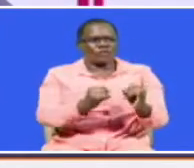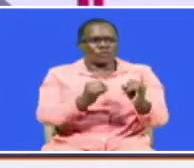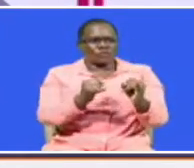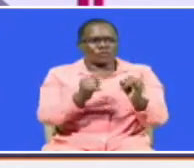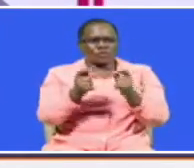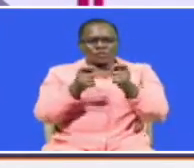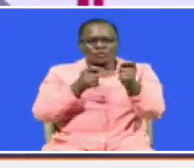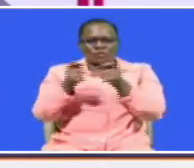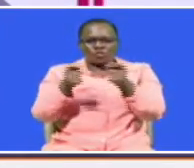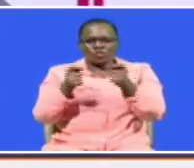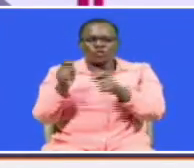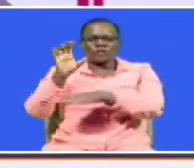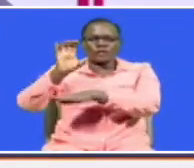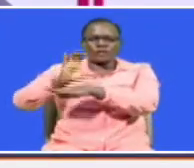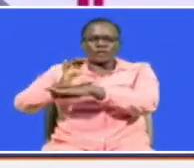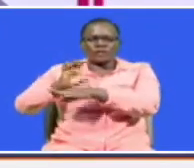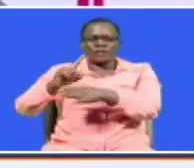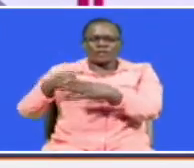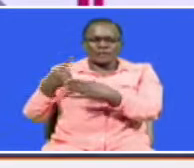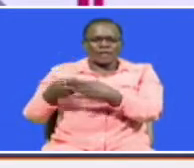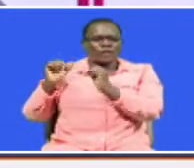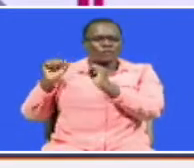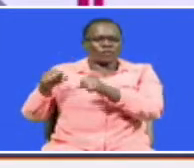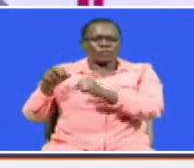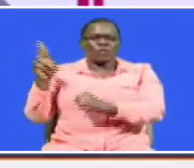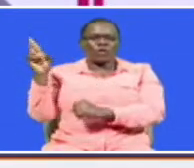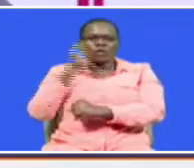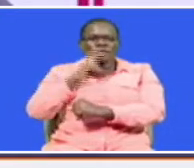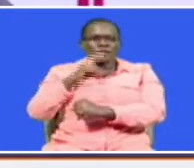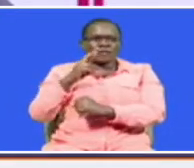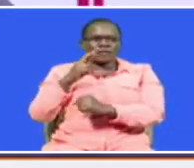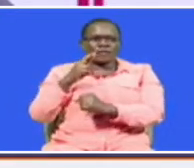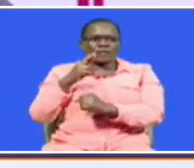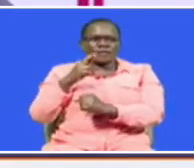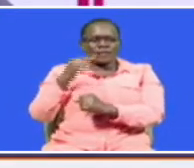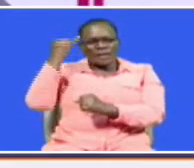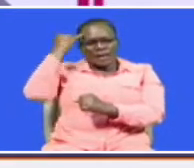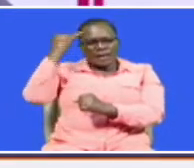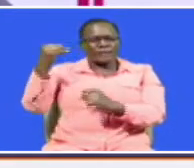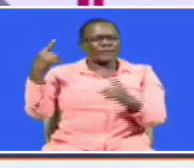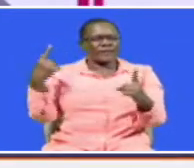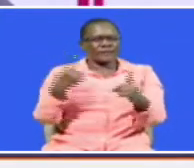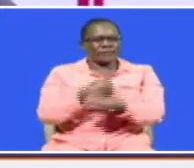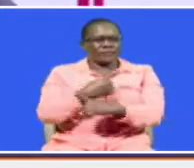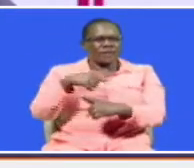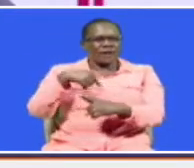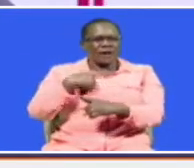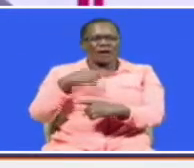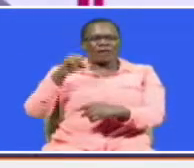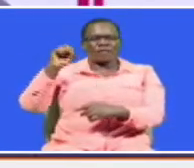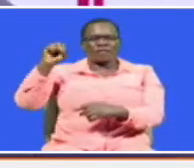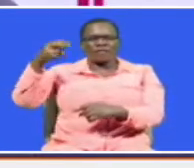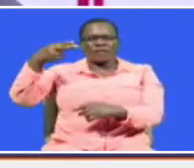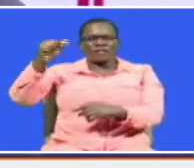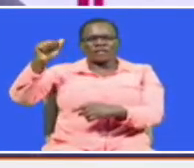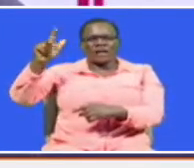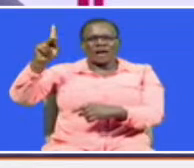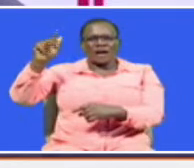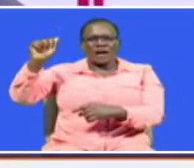of those churches, then you run into the danger of fanaticism. And that's why we have the Shakaholas and the